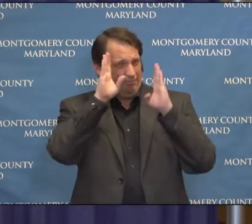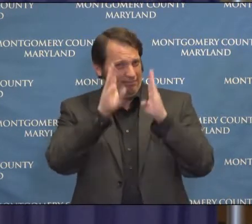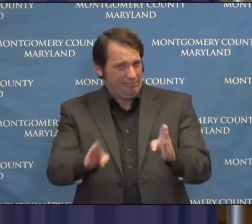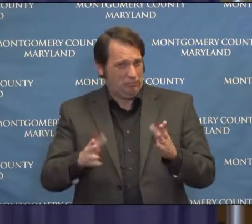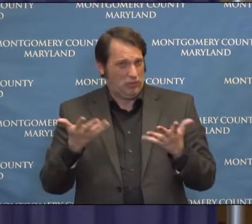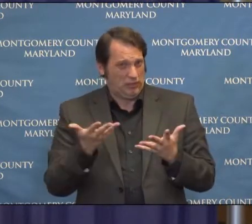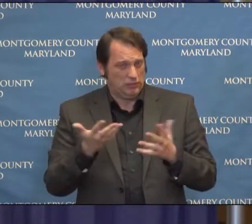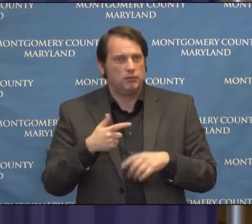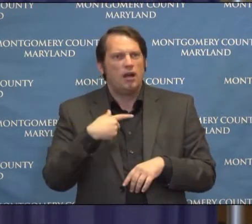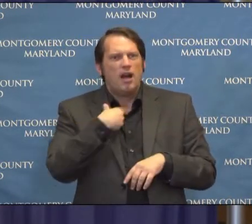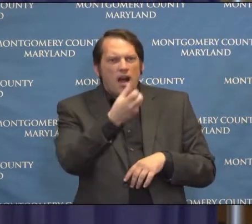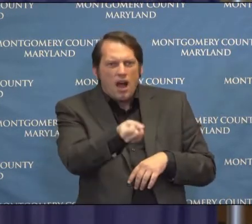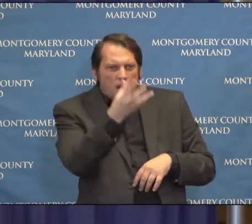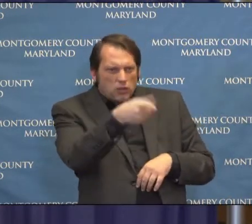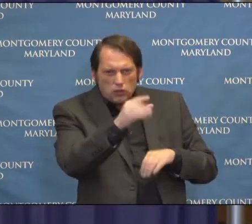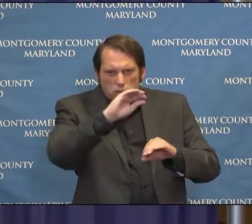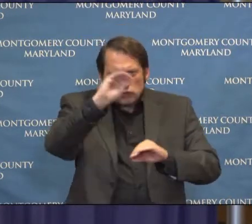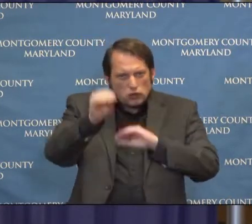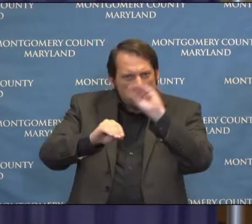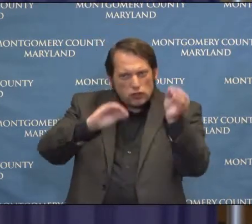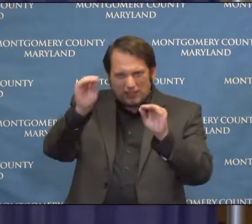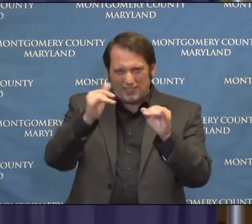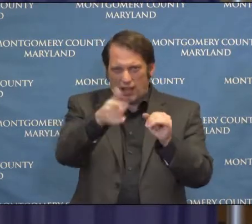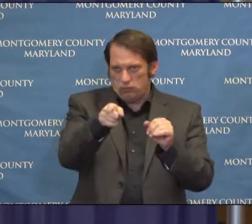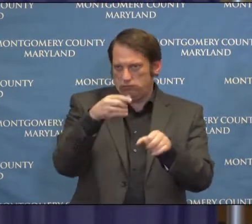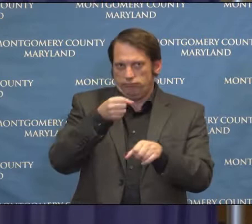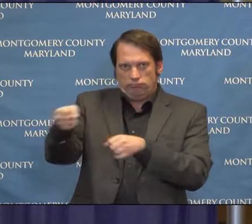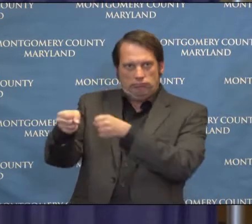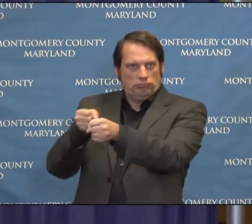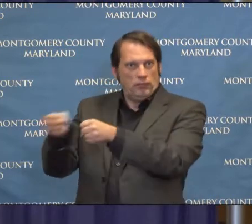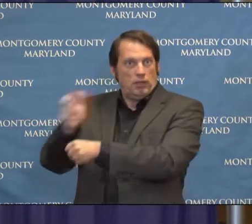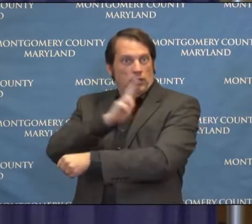hospitalized. Of the 10,000 cases in the state of